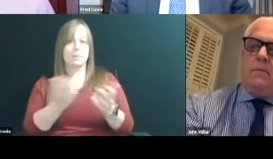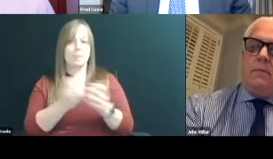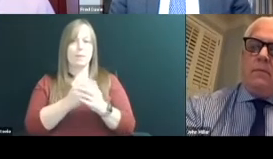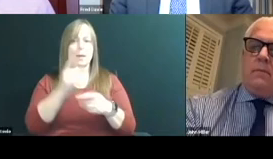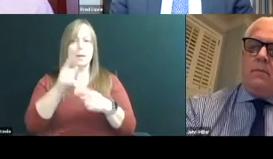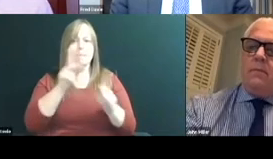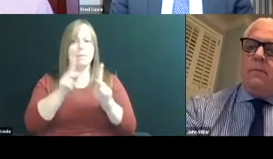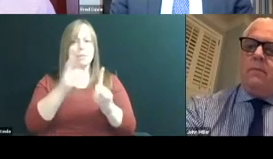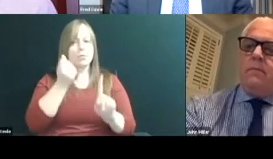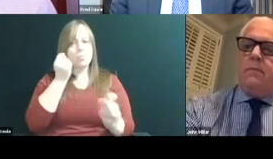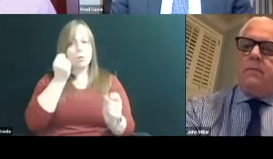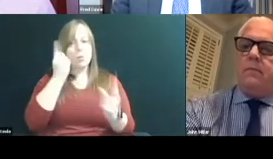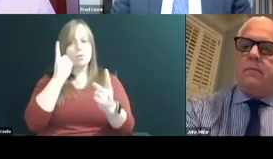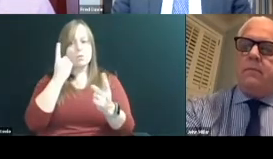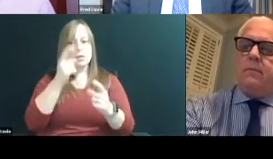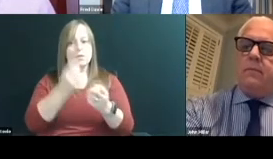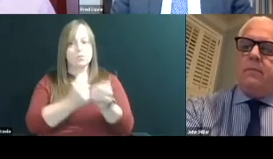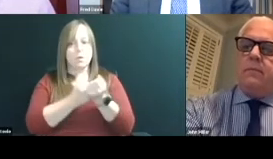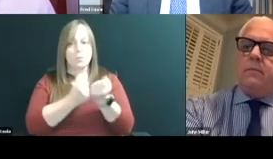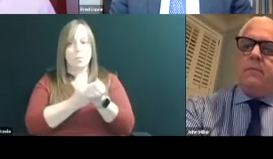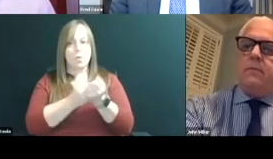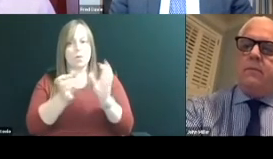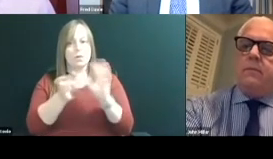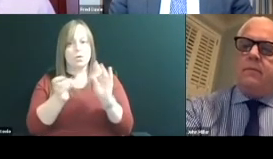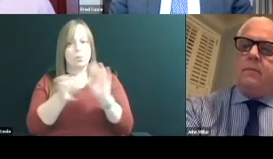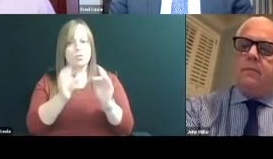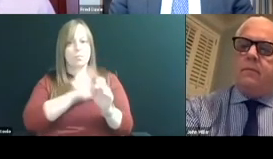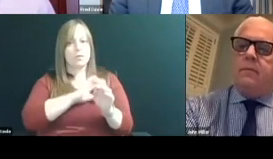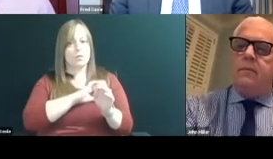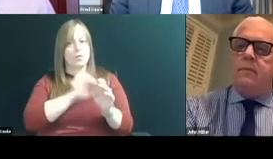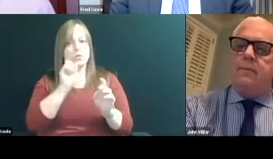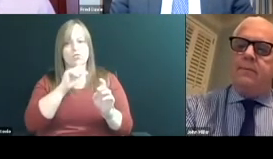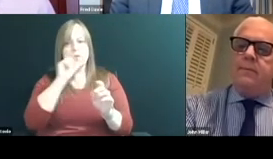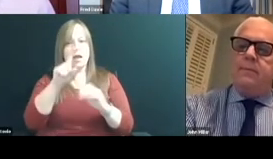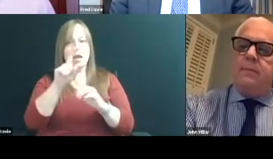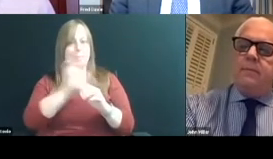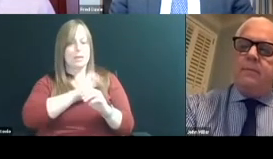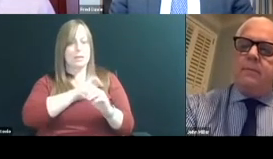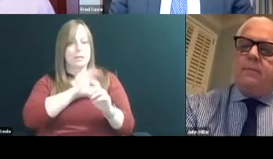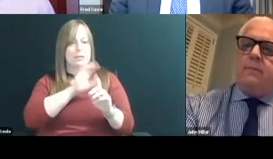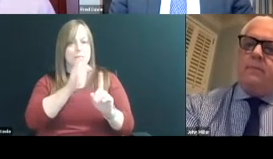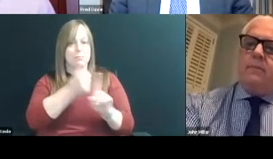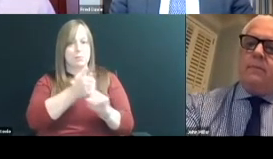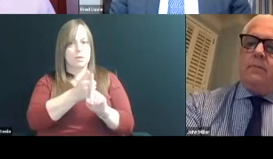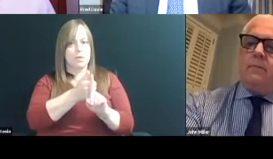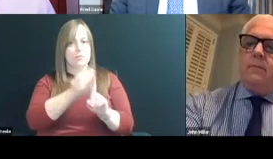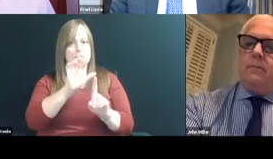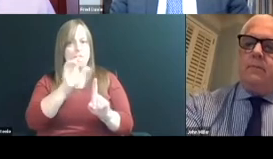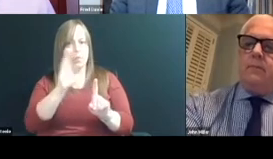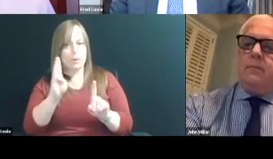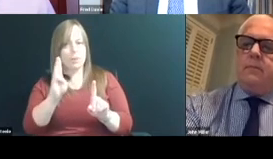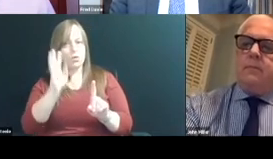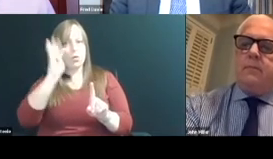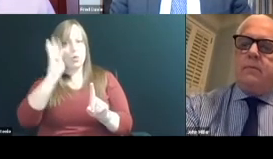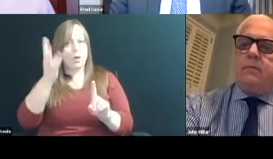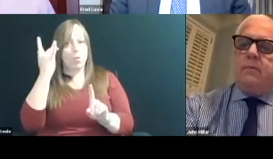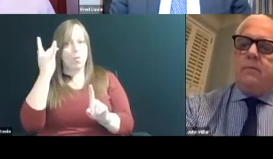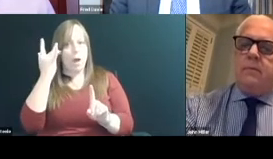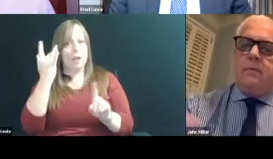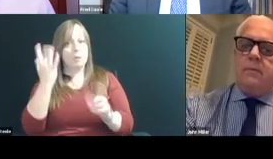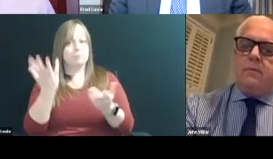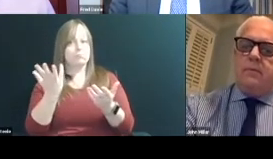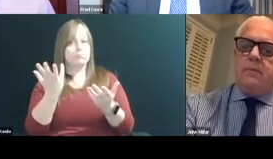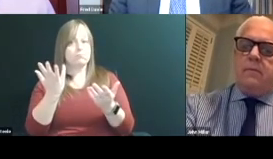People understand and support the notion that police officers shouldn't police themselves. And the CCRB was created in part